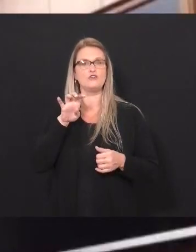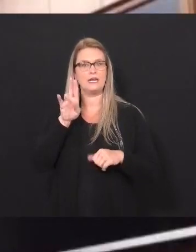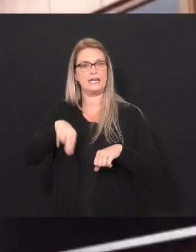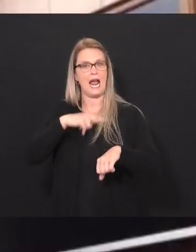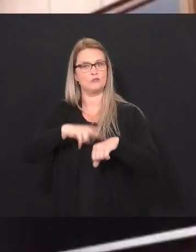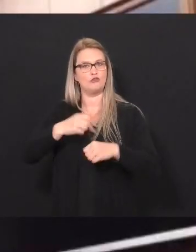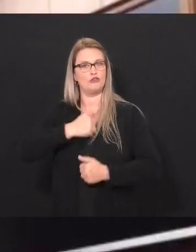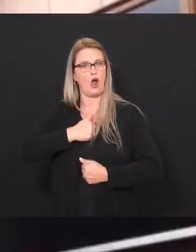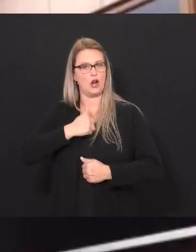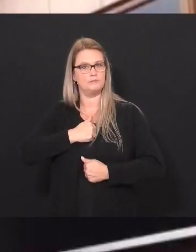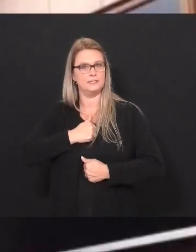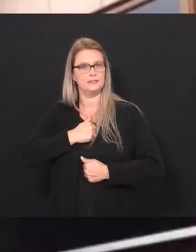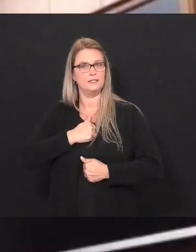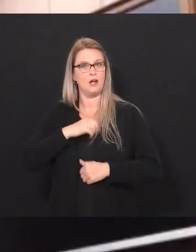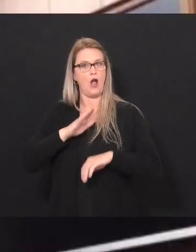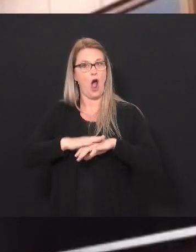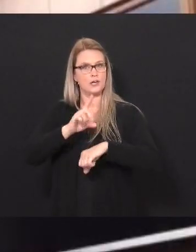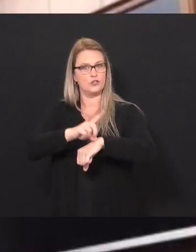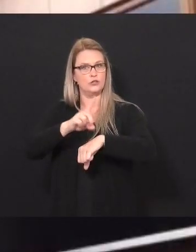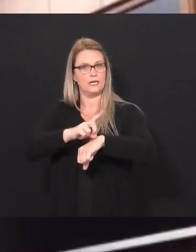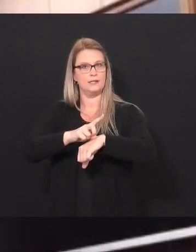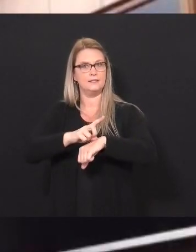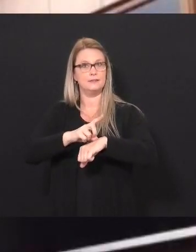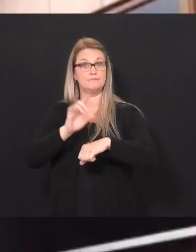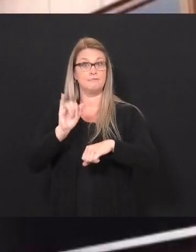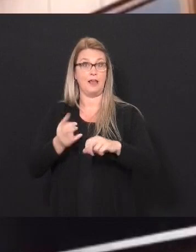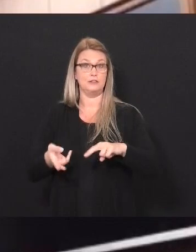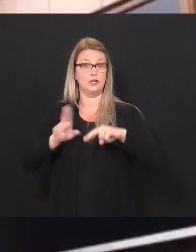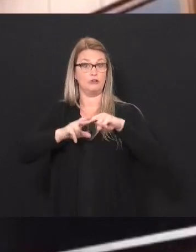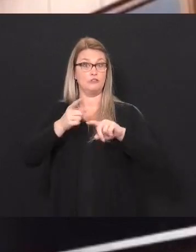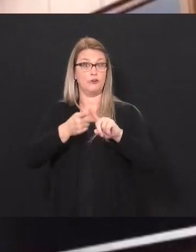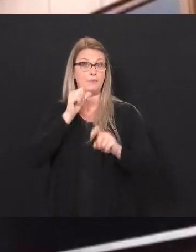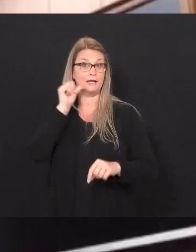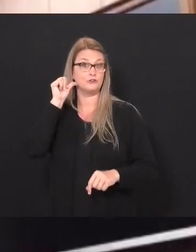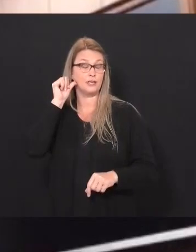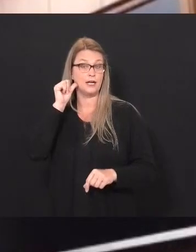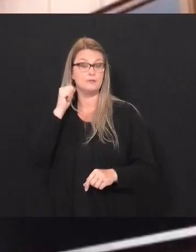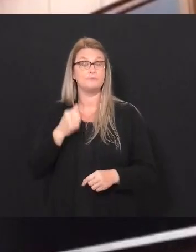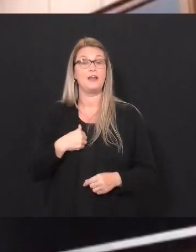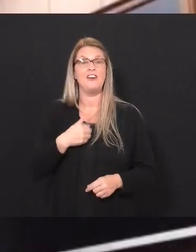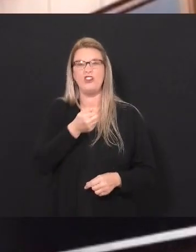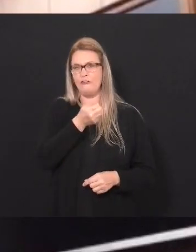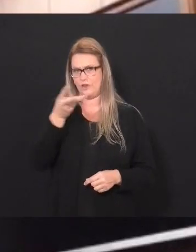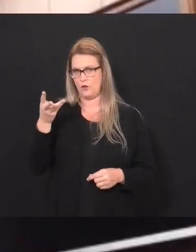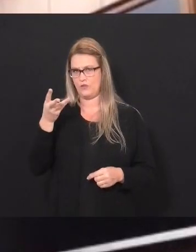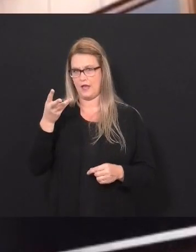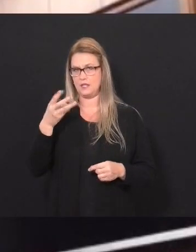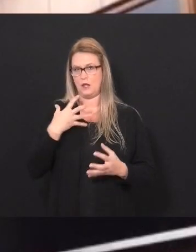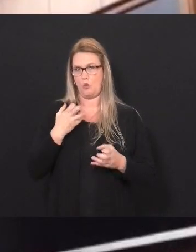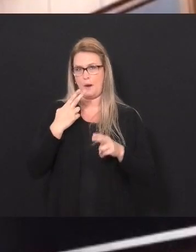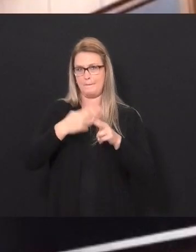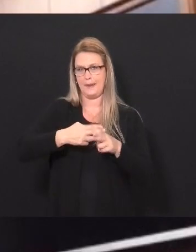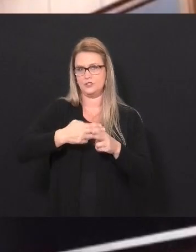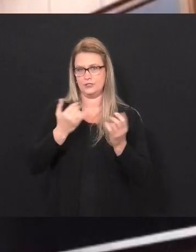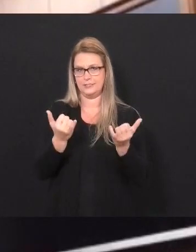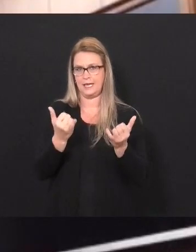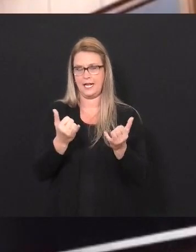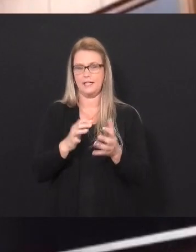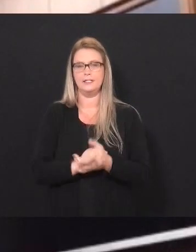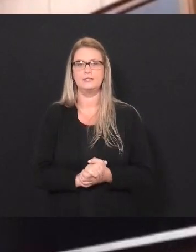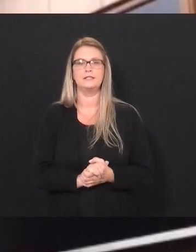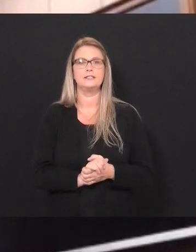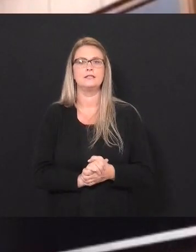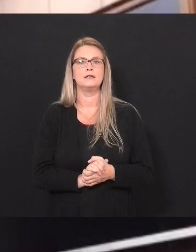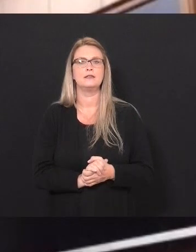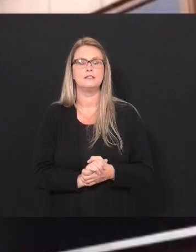increase of over 30 from yesterday. I'd like to highlight a couple of key things that we're doing and reinforce some of the items that the